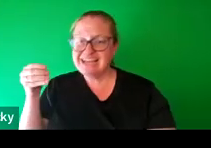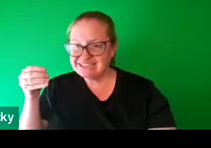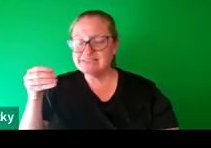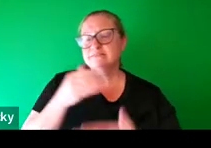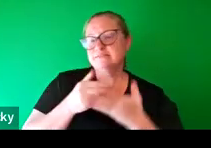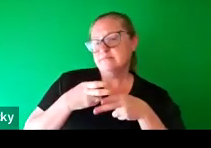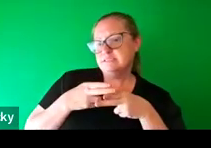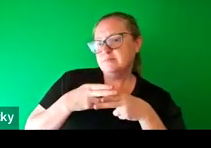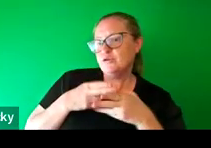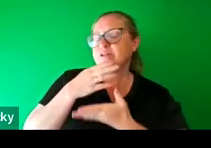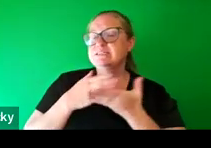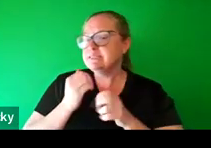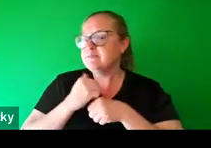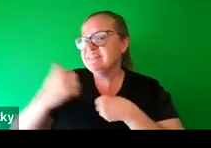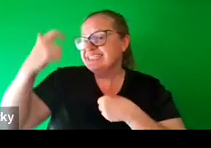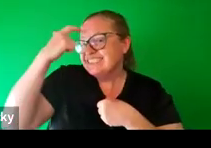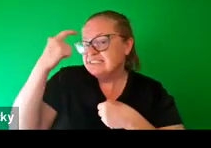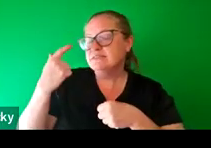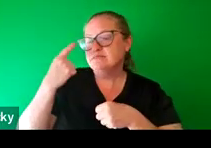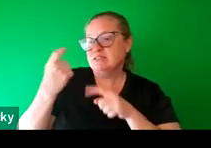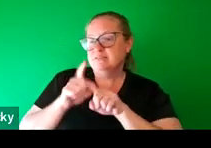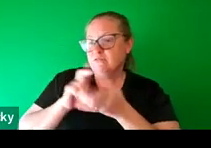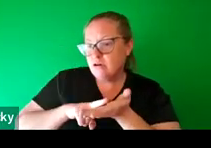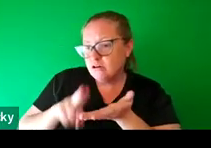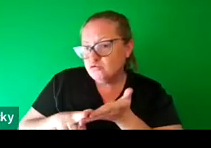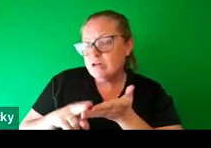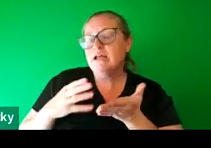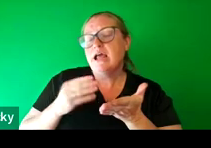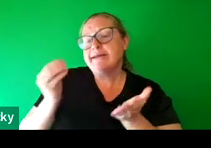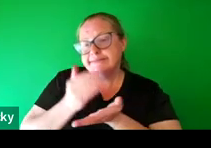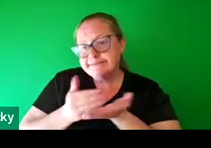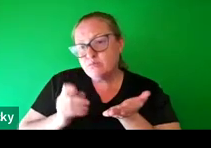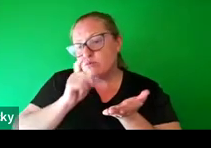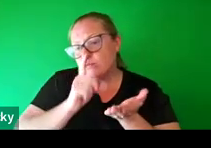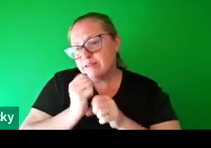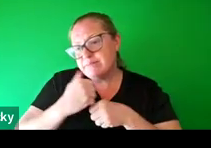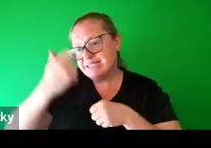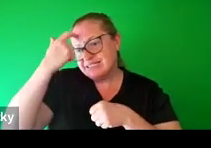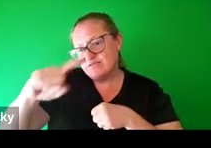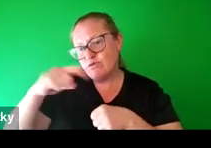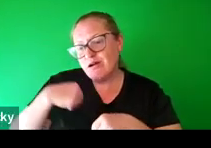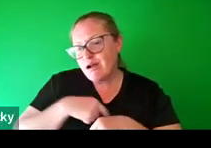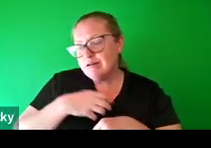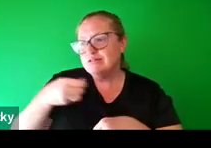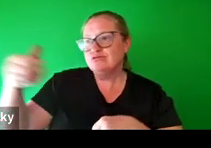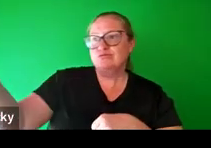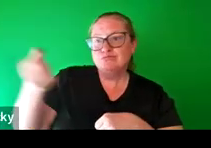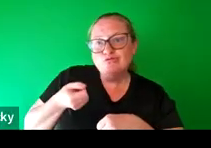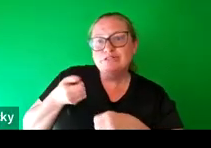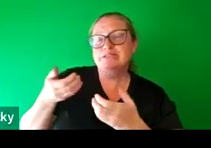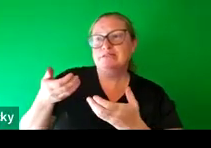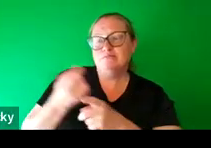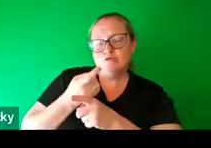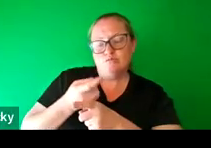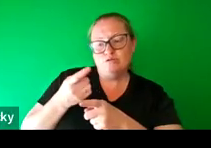of it is makes sense to do from a contract perspective. And some of it, it really makes sense for us to bring the appropriate expertise in-house, like